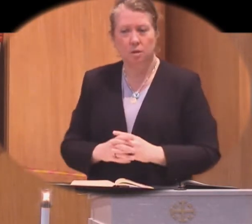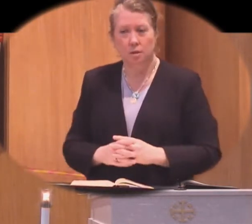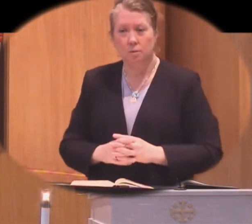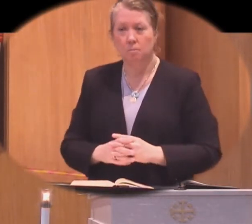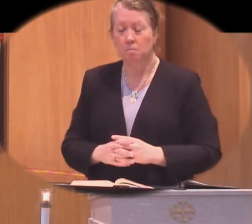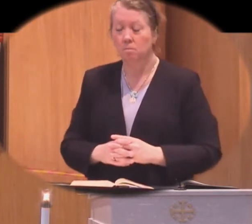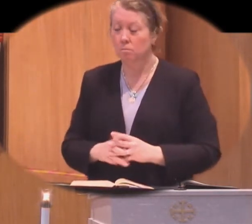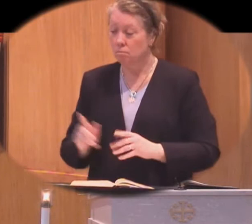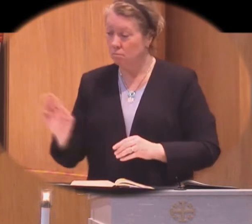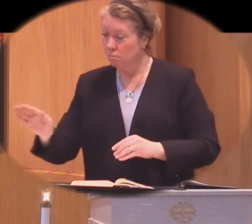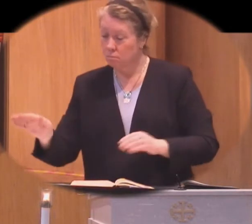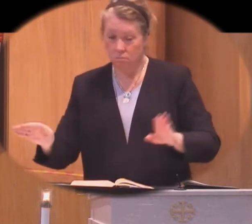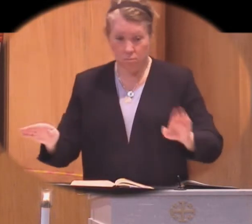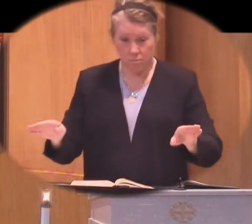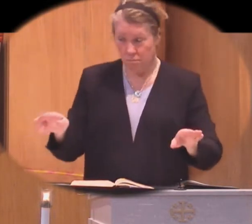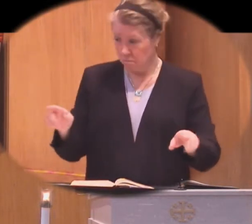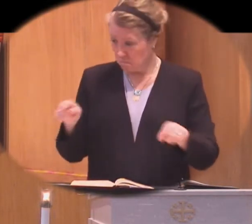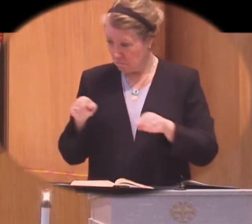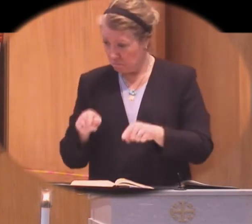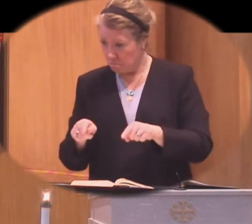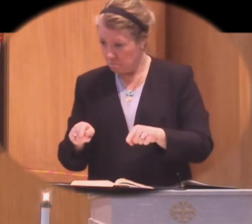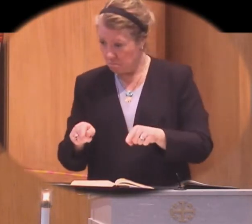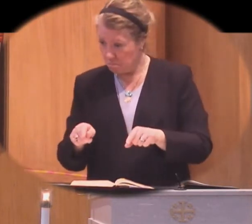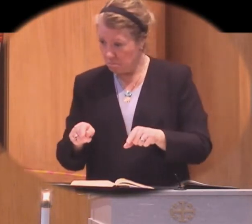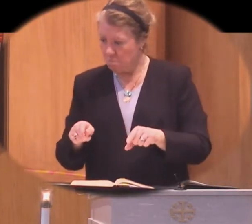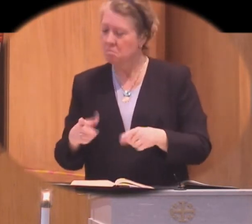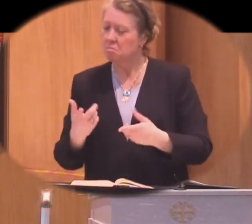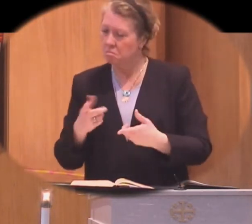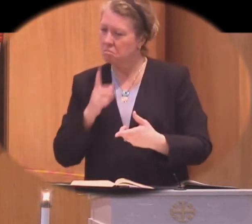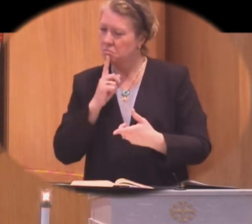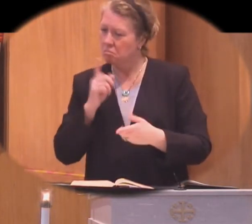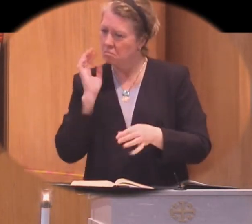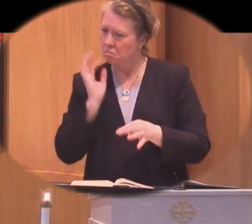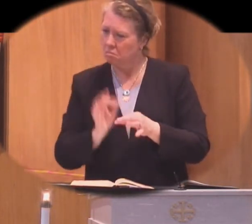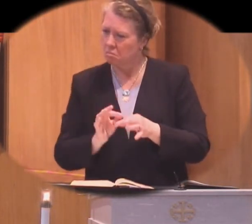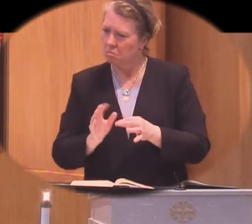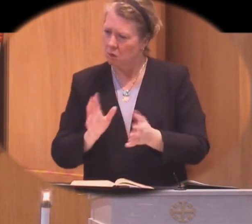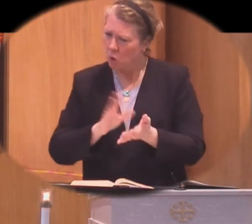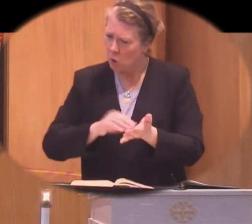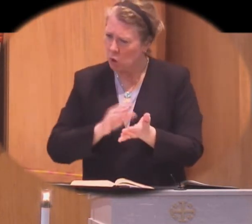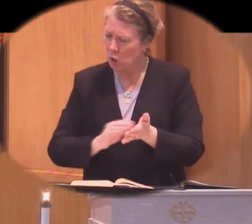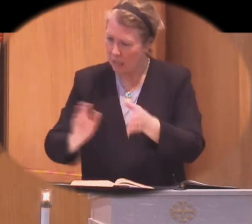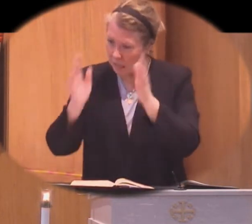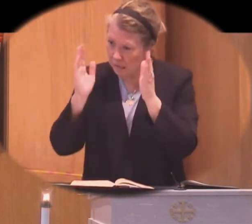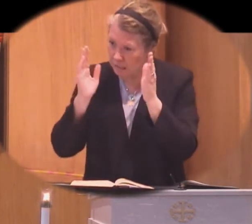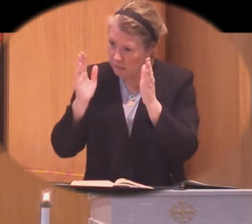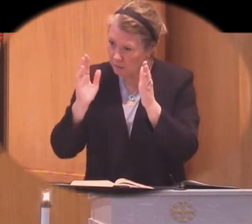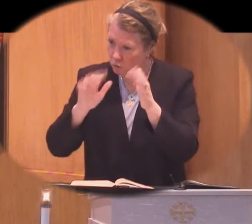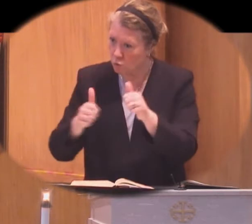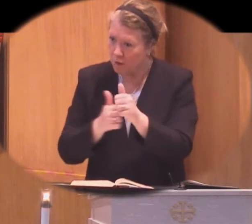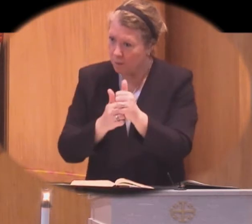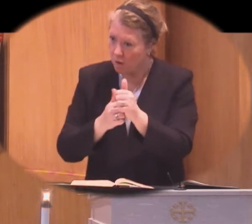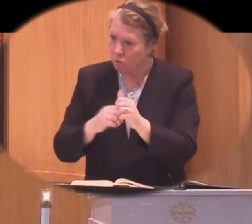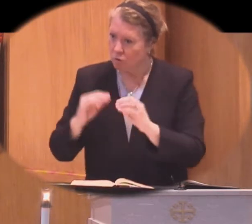Have they faithfully listened to the Apostles' instruction proclaimed by the Church?